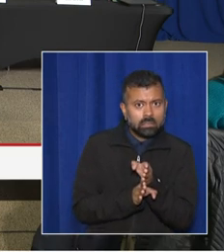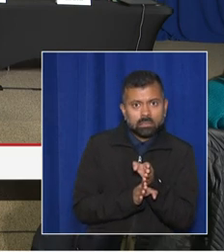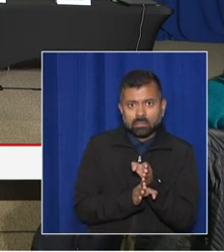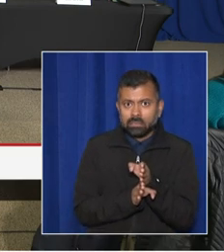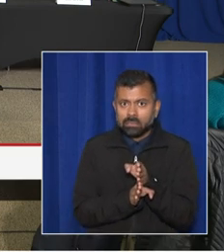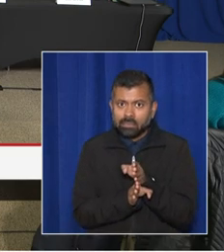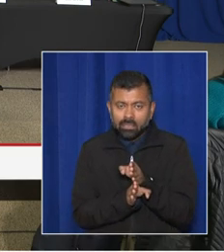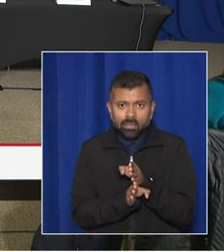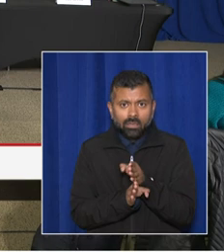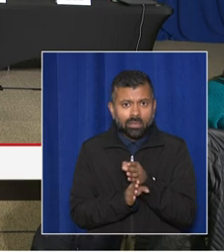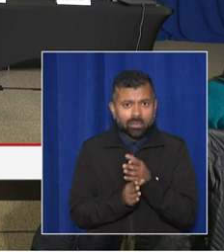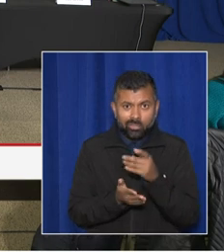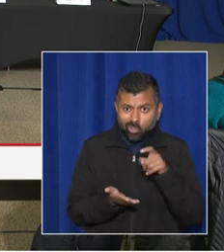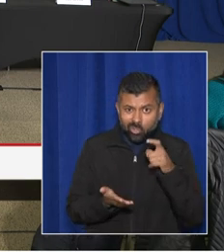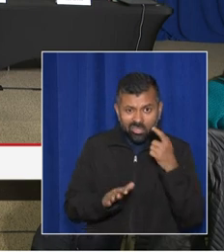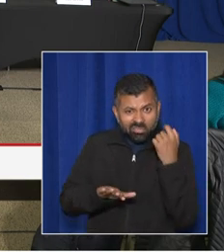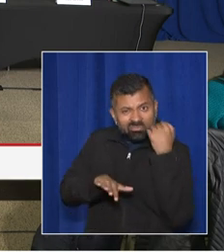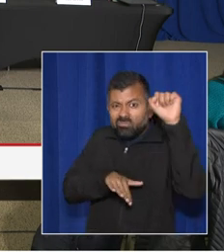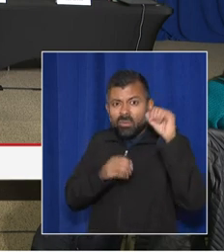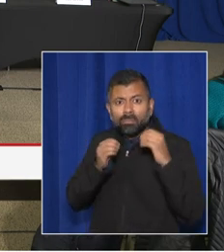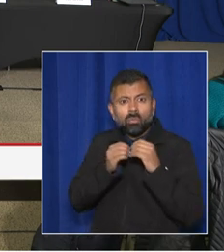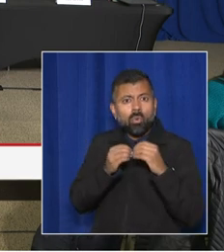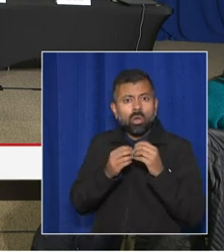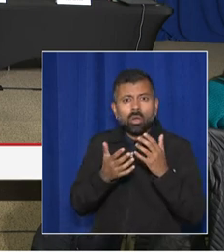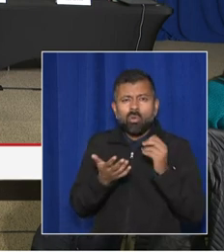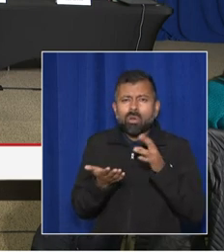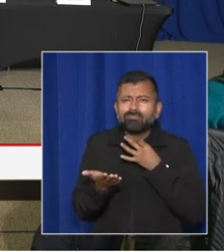pushback and look at this